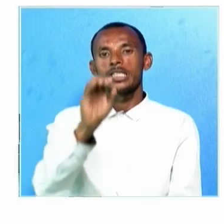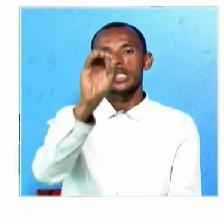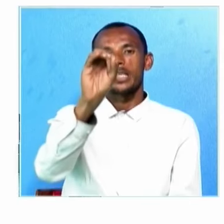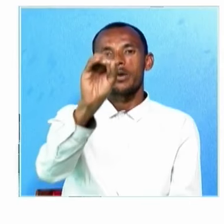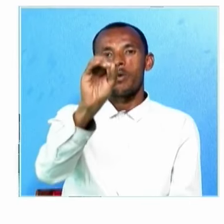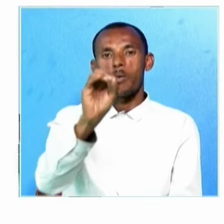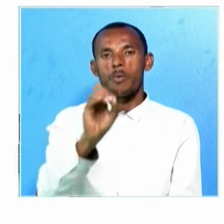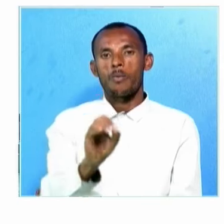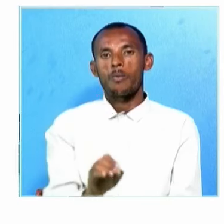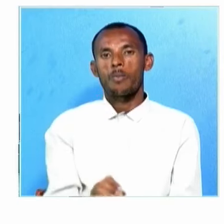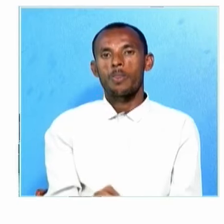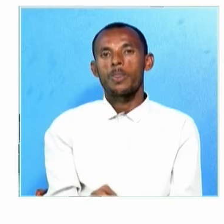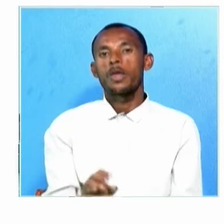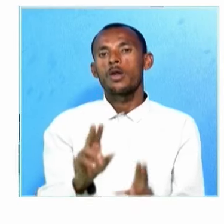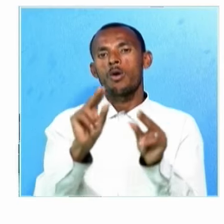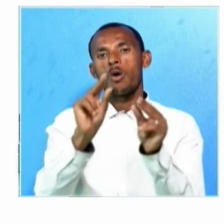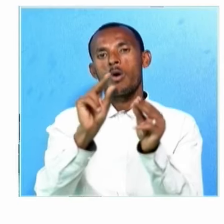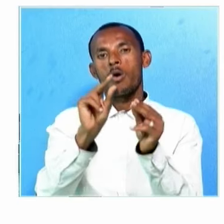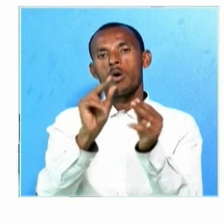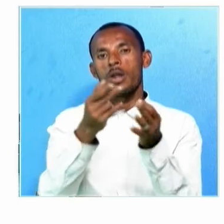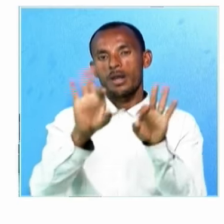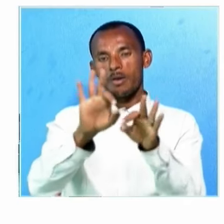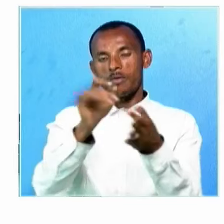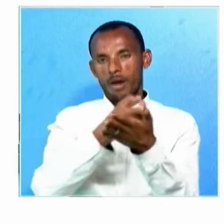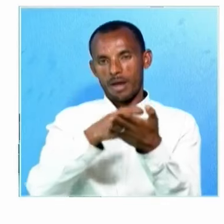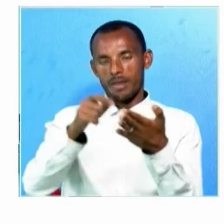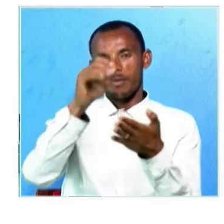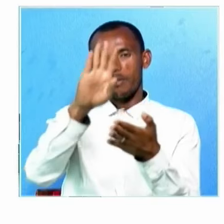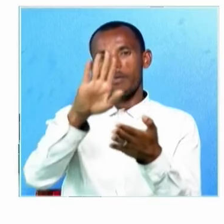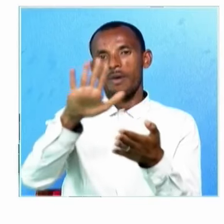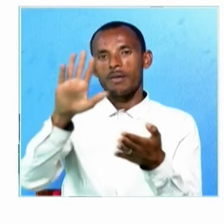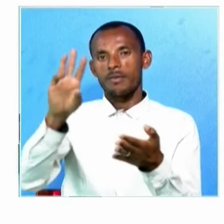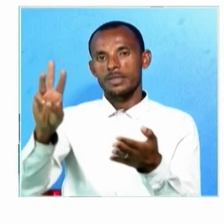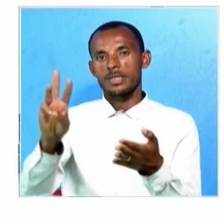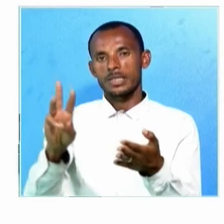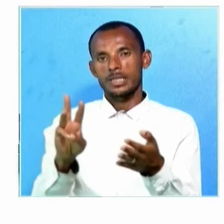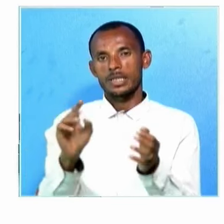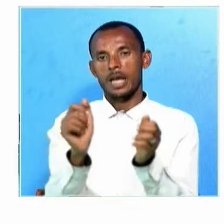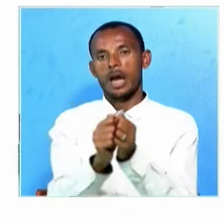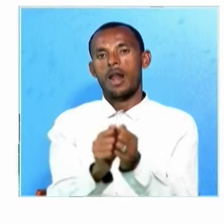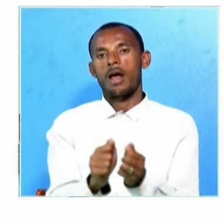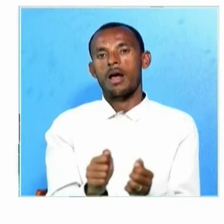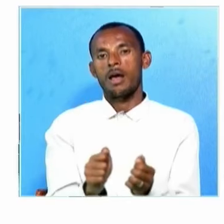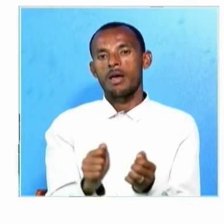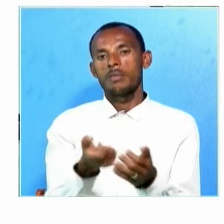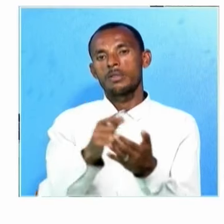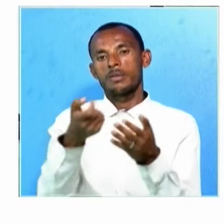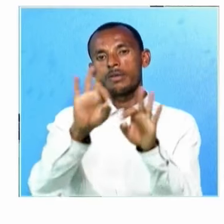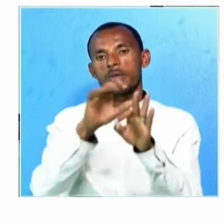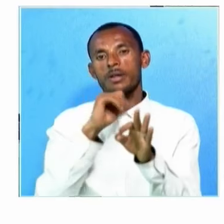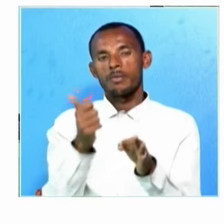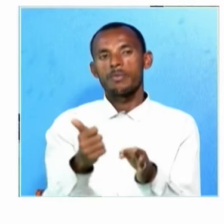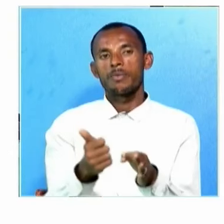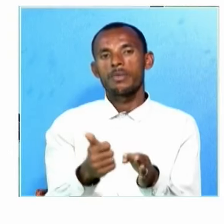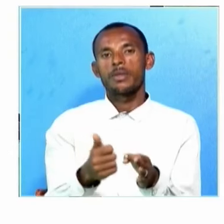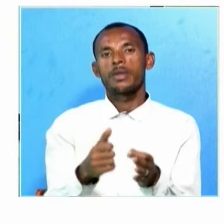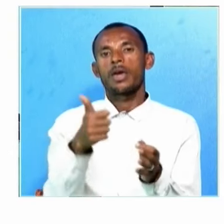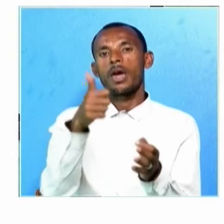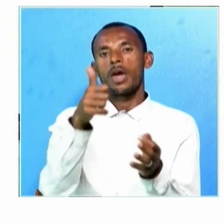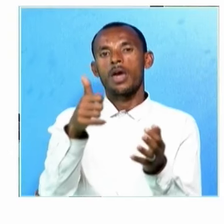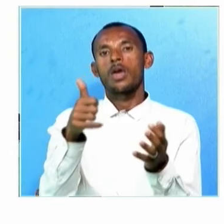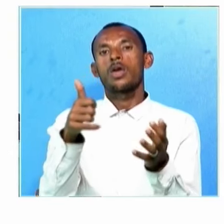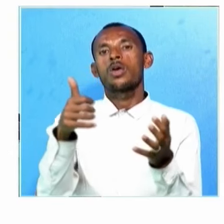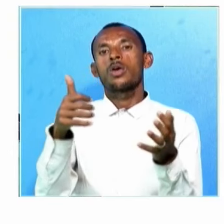0, but no need of writing 4, 5, 6 since we have written here. Therefore, A union